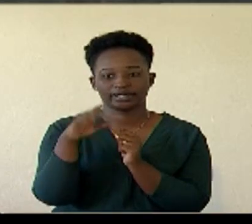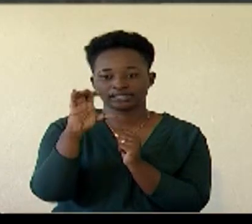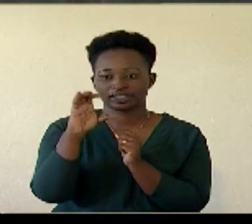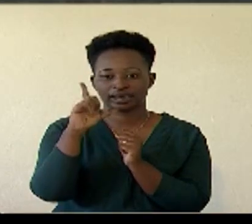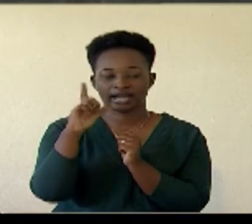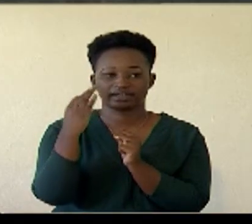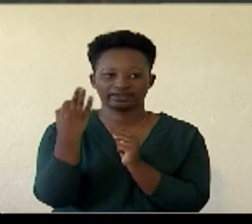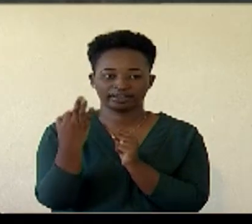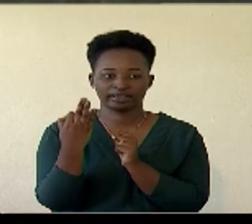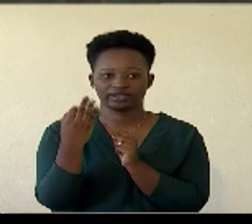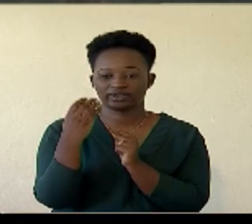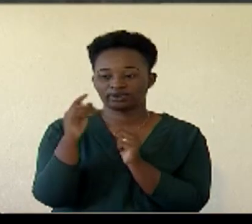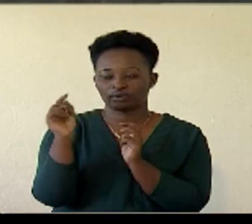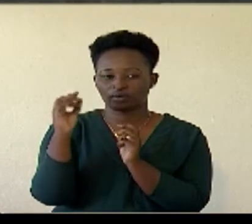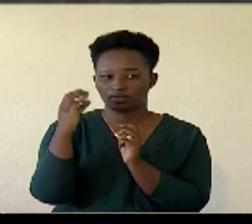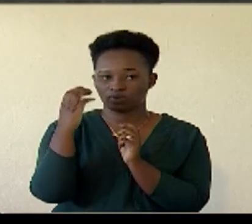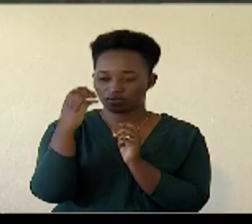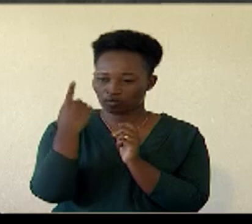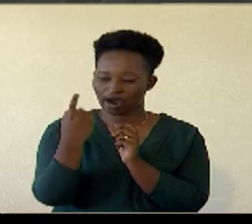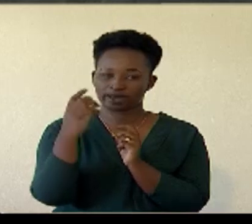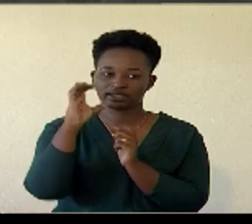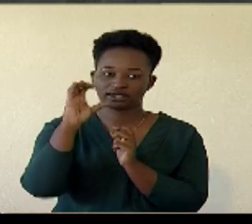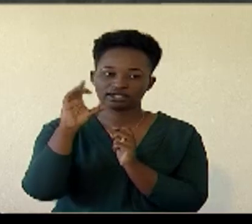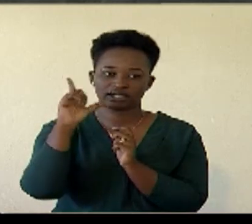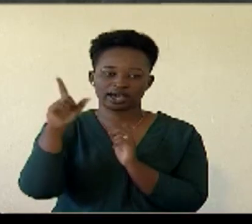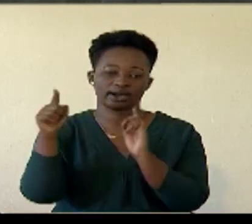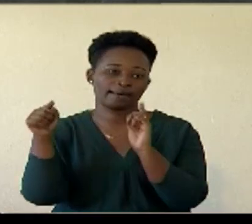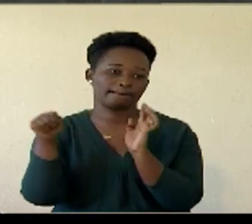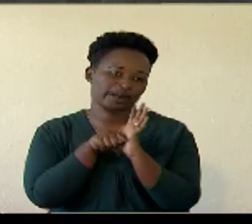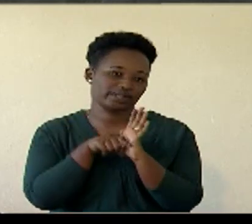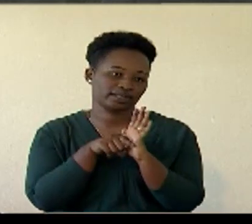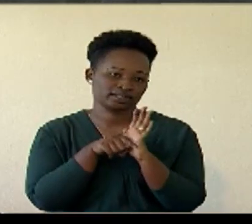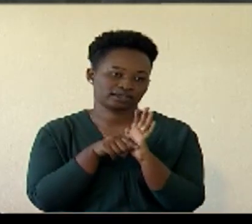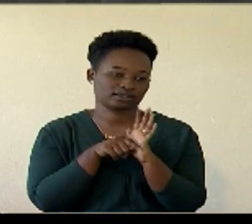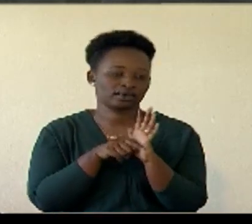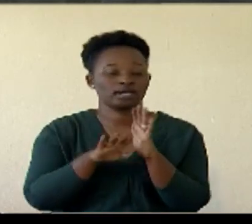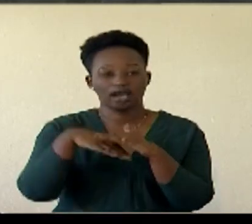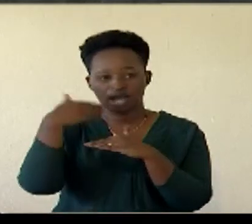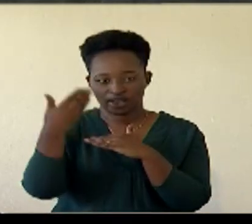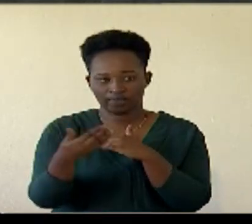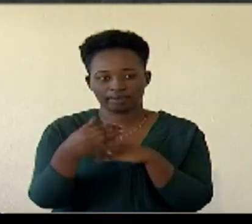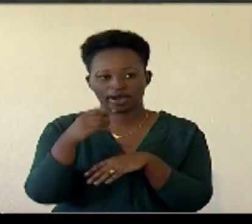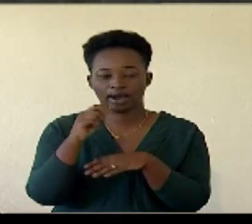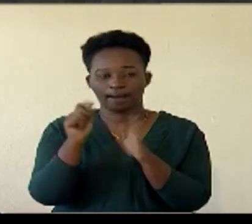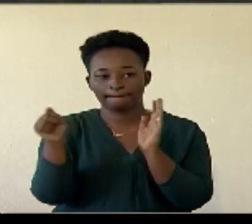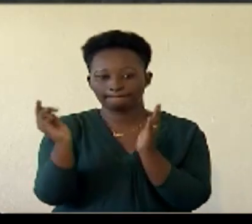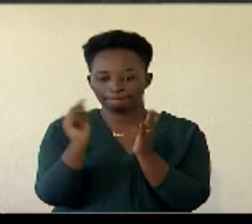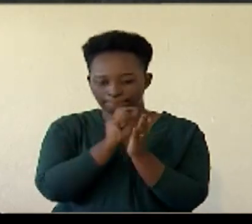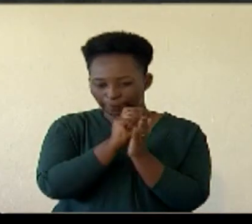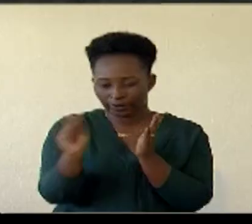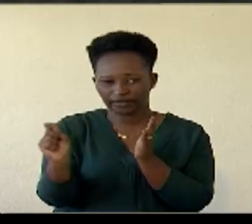P3, one chlorine minus. So this one is removed. Therefore, the bond